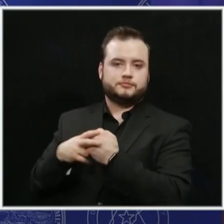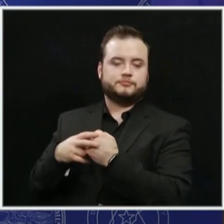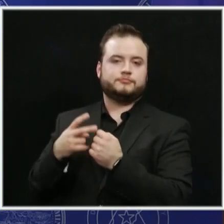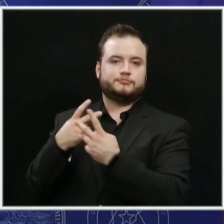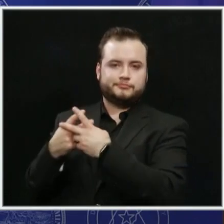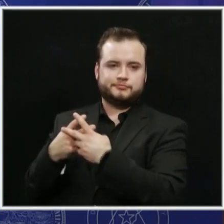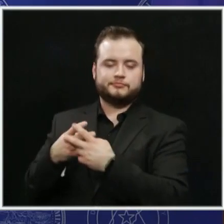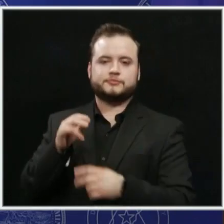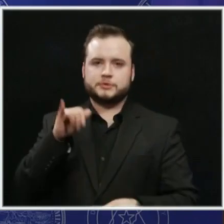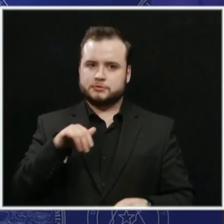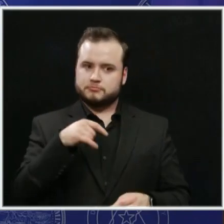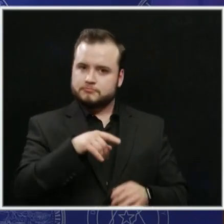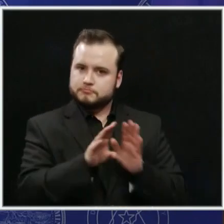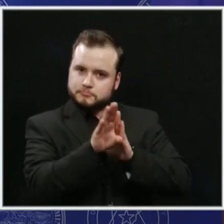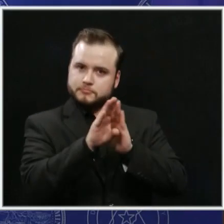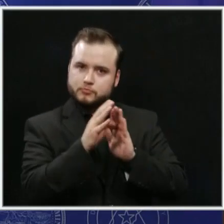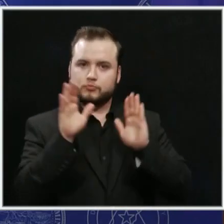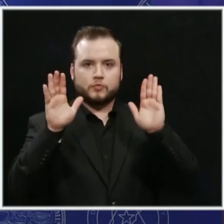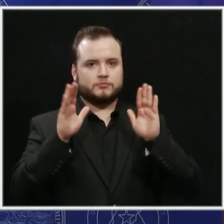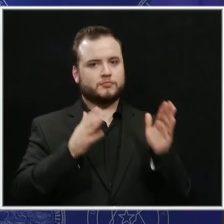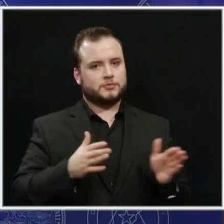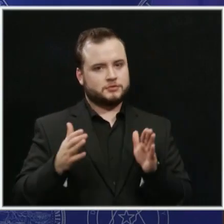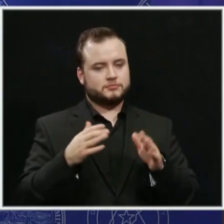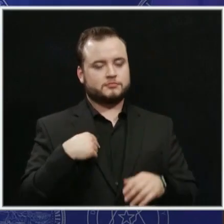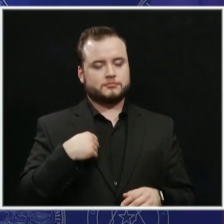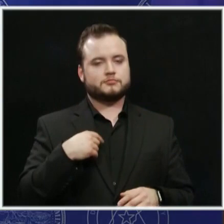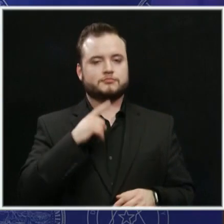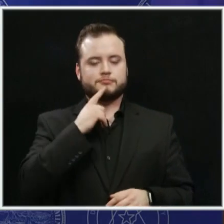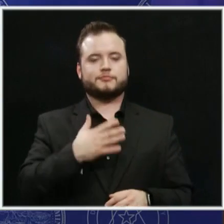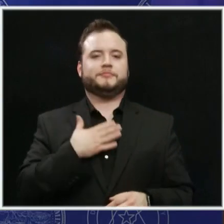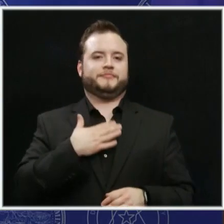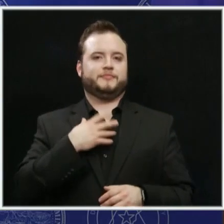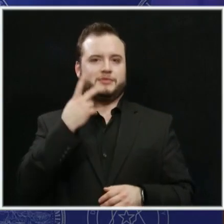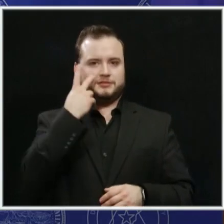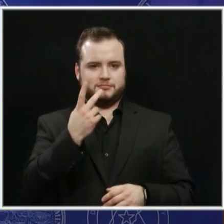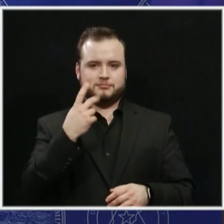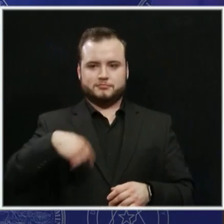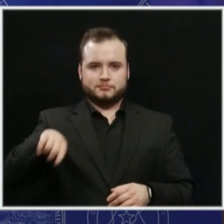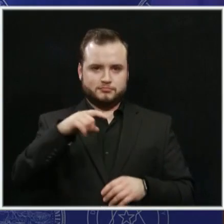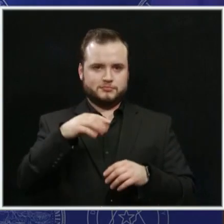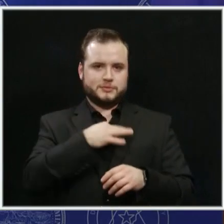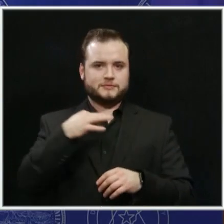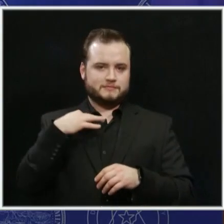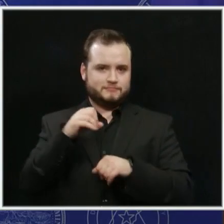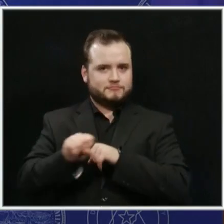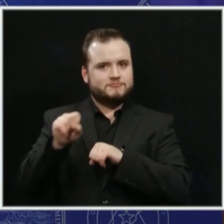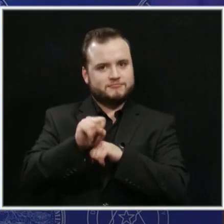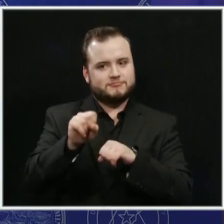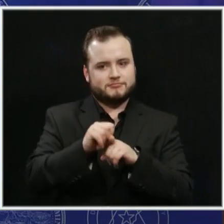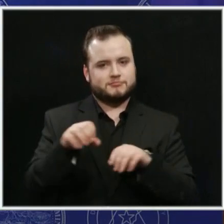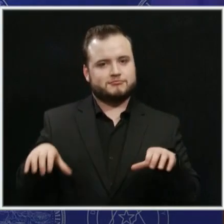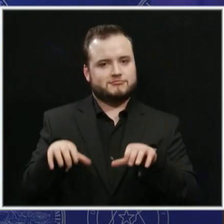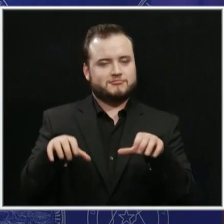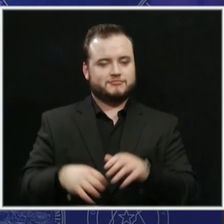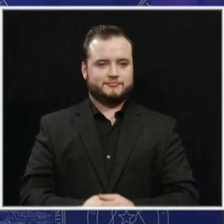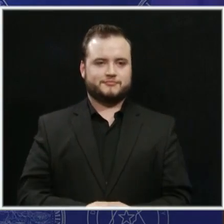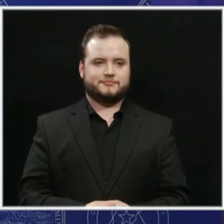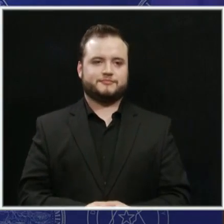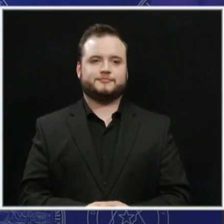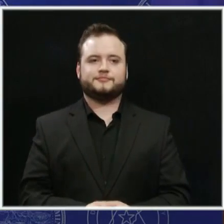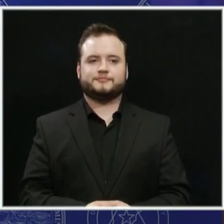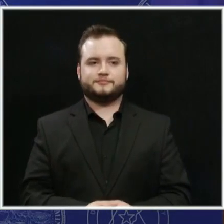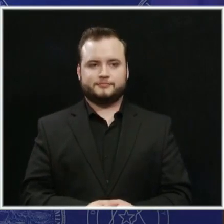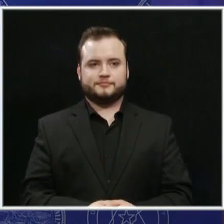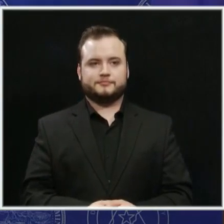forward. So I was very pleased about what we were able to accomplish today so shortly after having identified